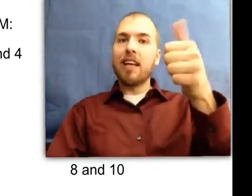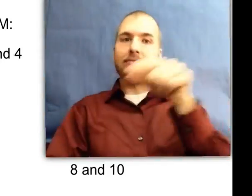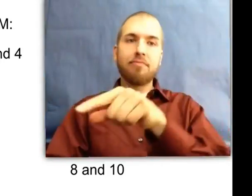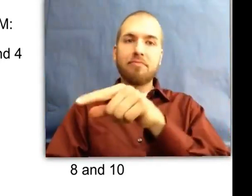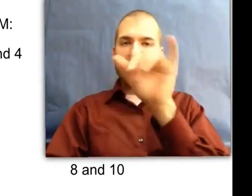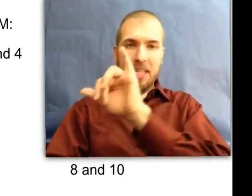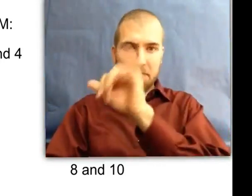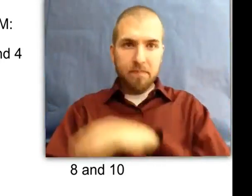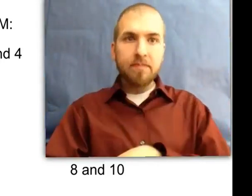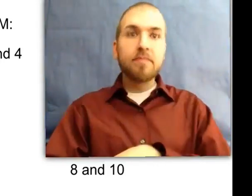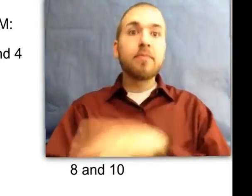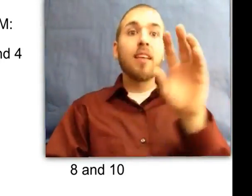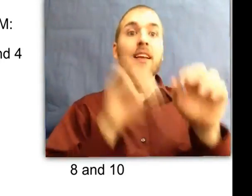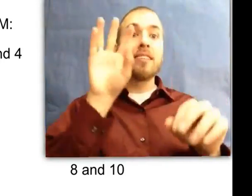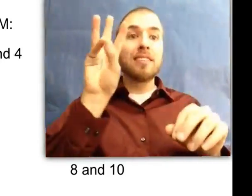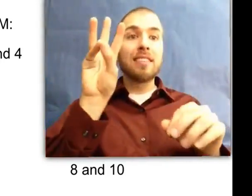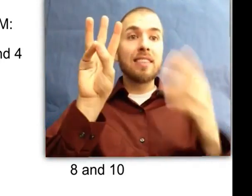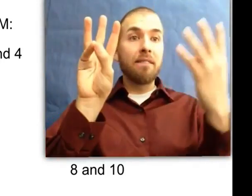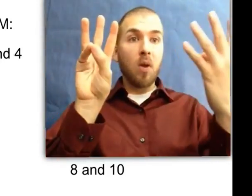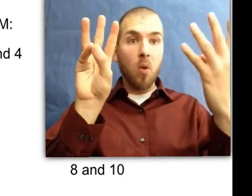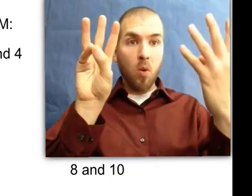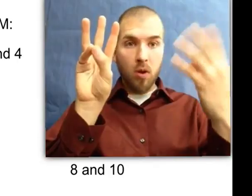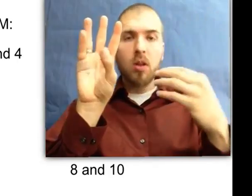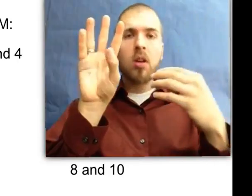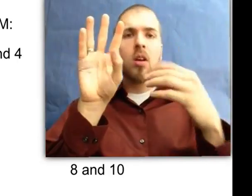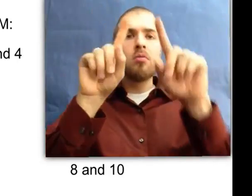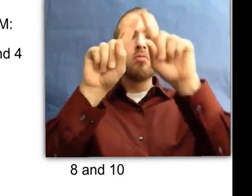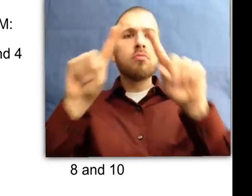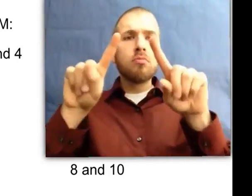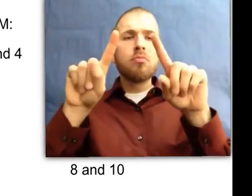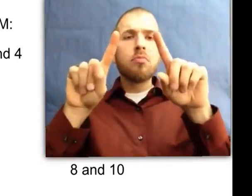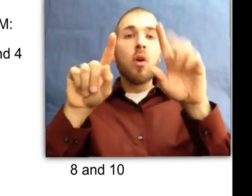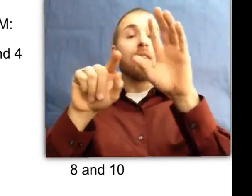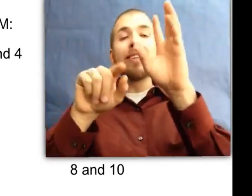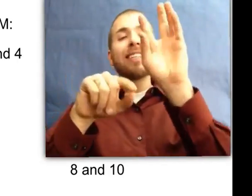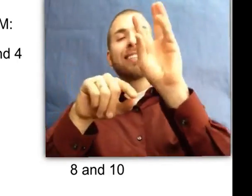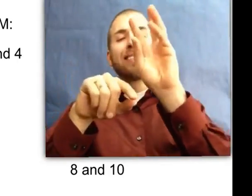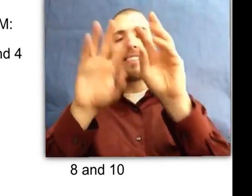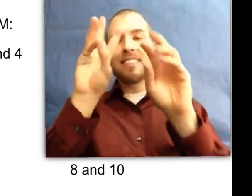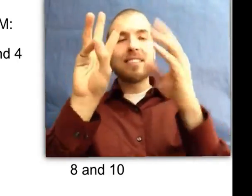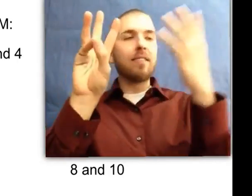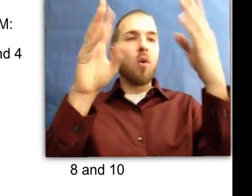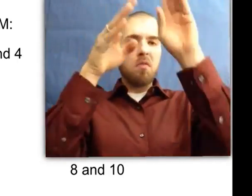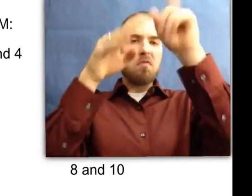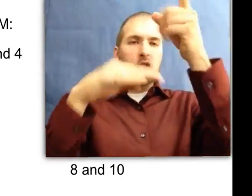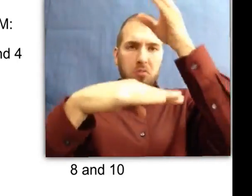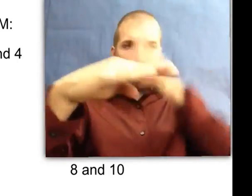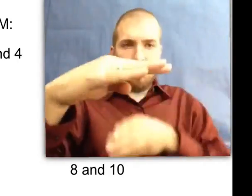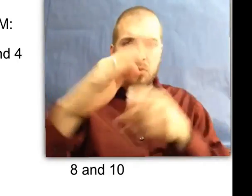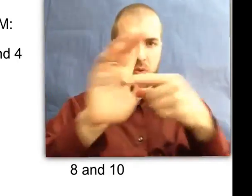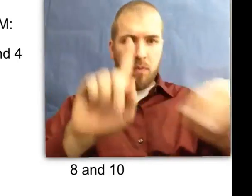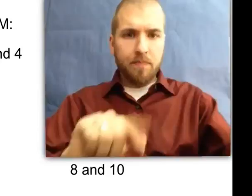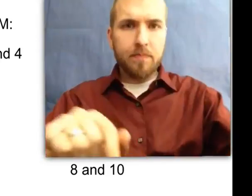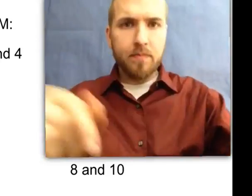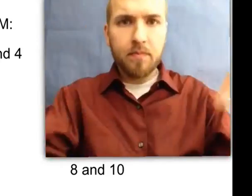because 5 and 2 both are the smallest factor that they could be. So we'll move on to the next one now. So 6 and